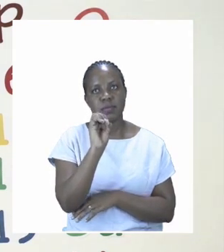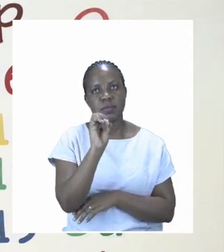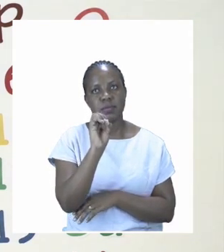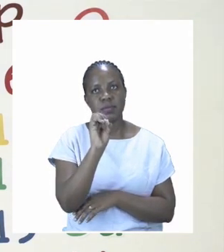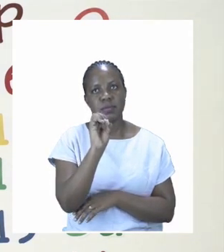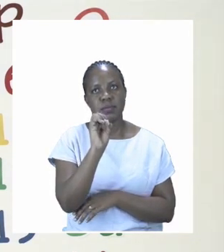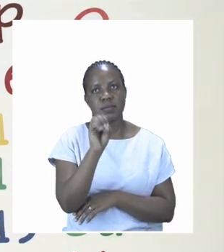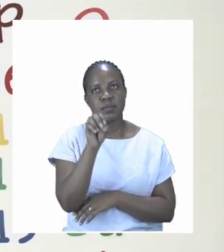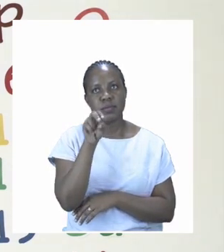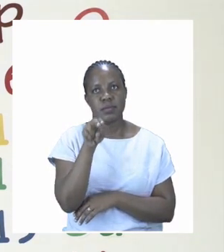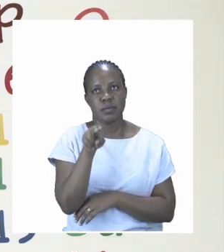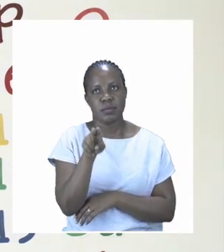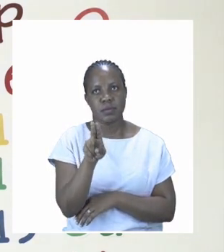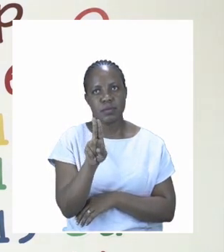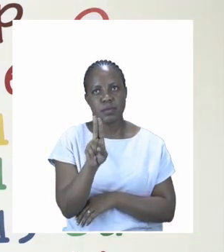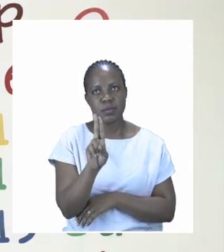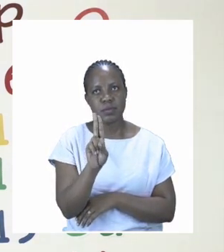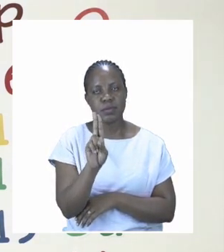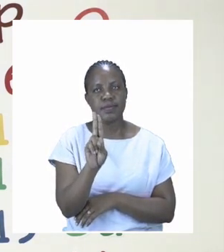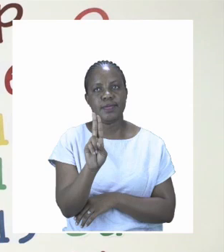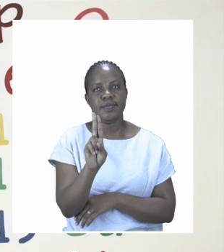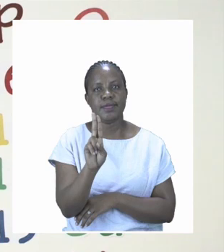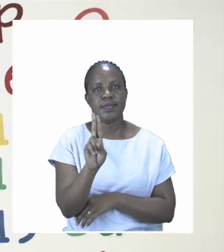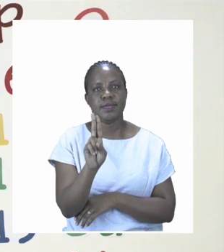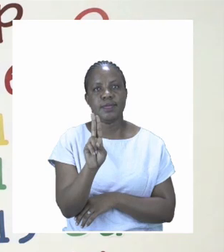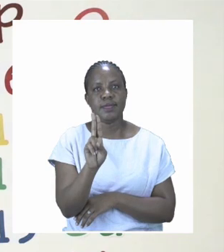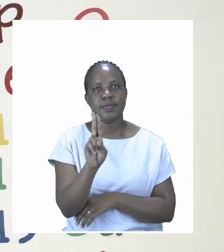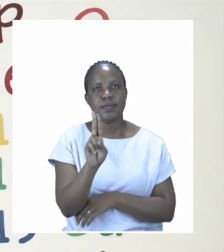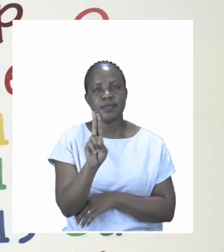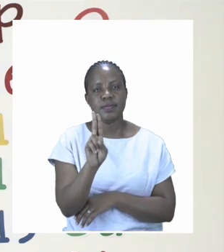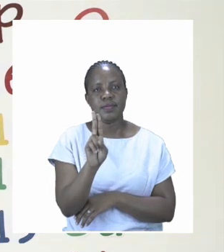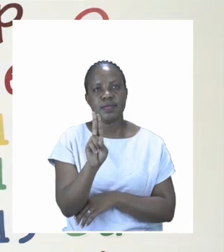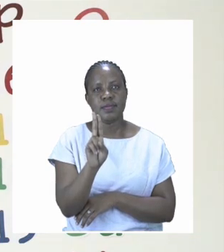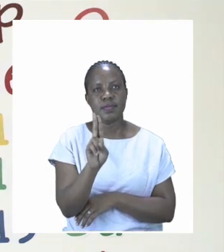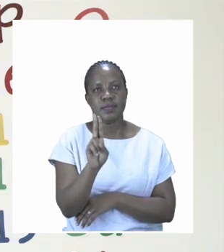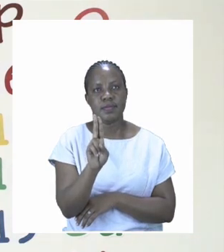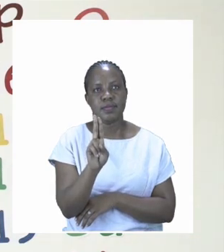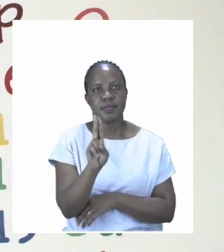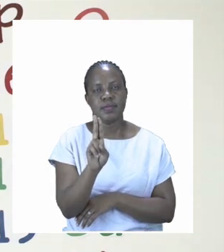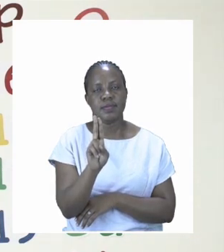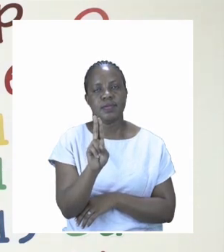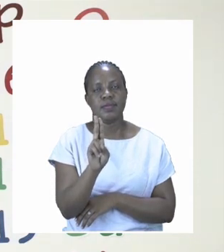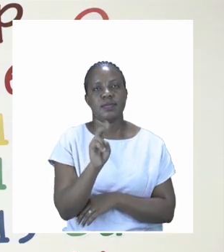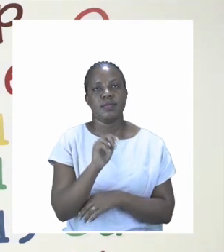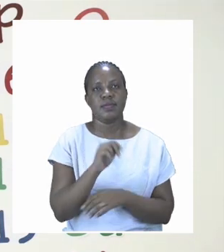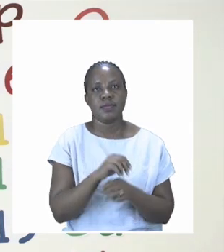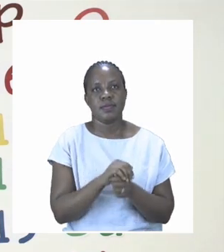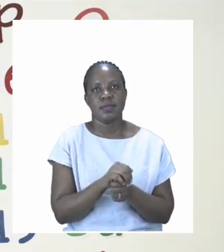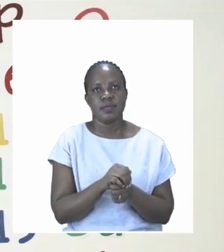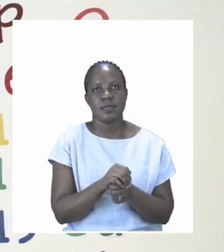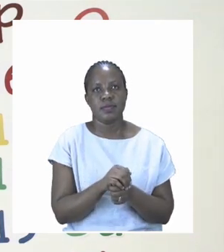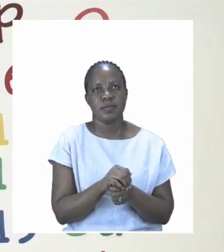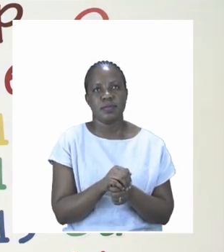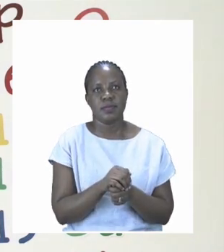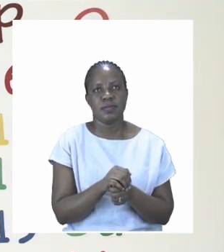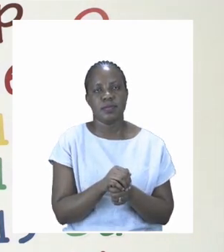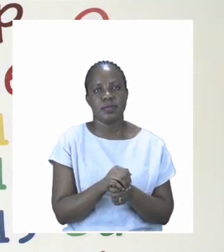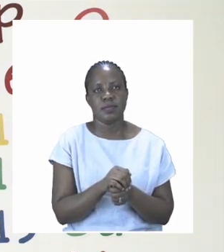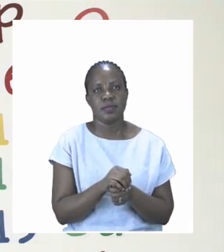O, and U. And when we are sounding our vowels, they sound